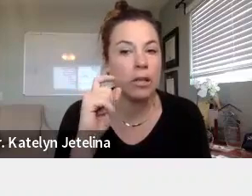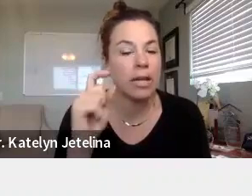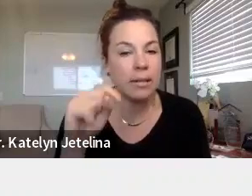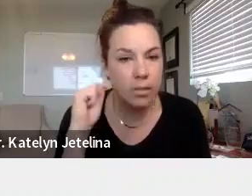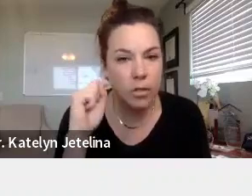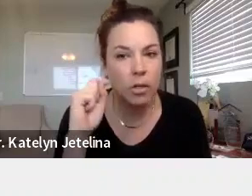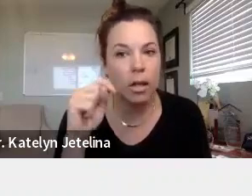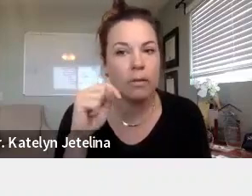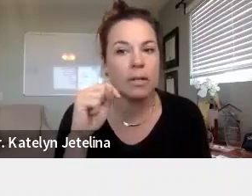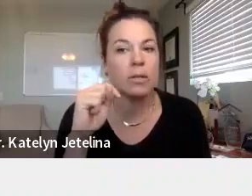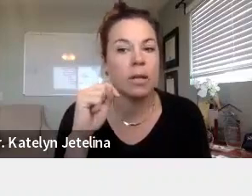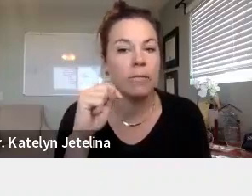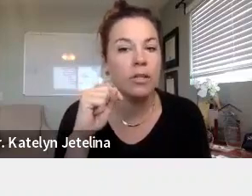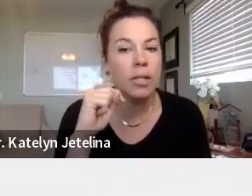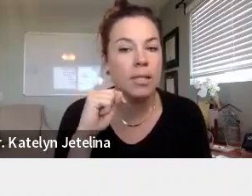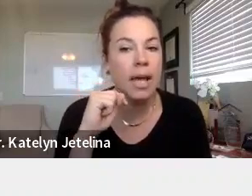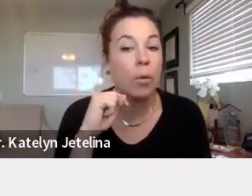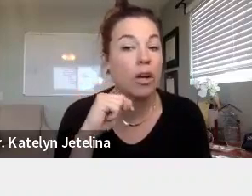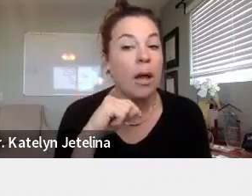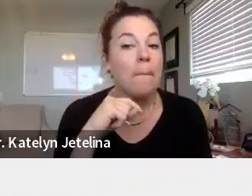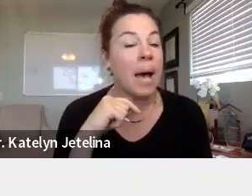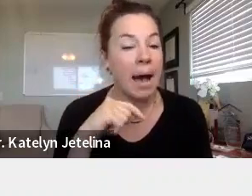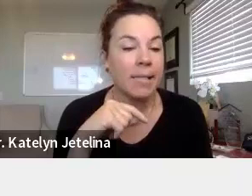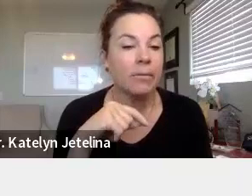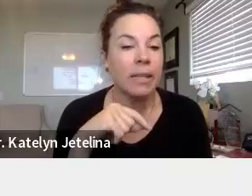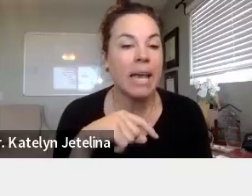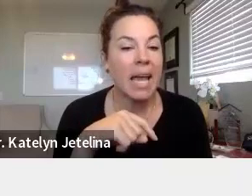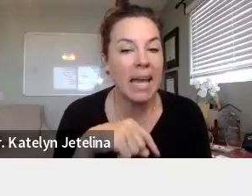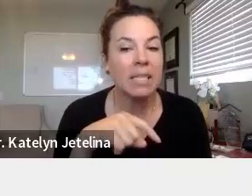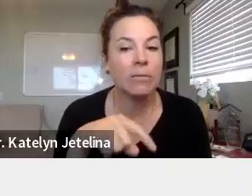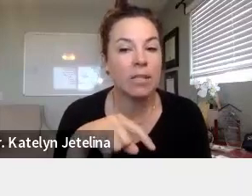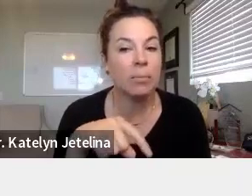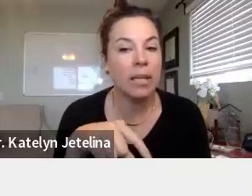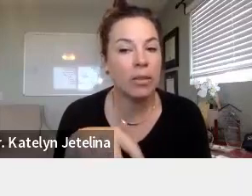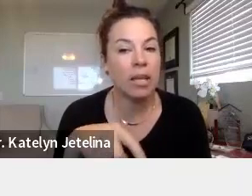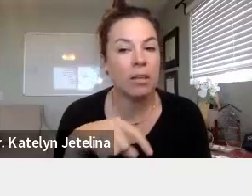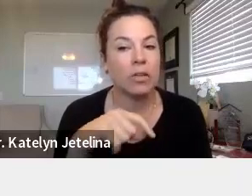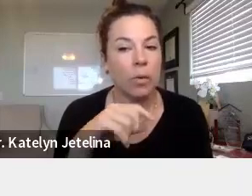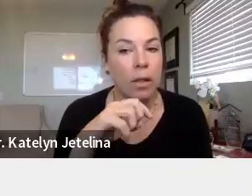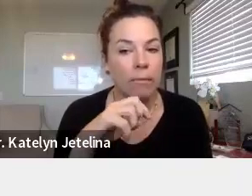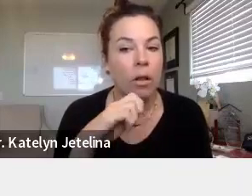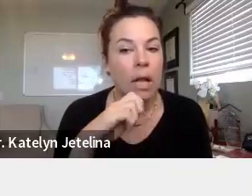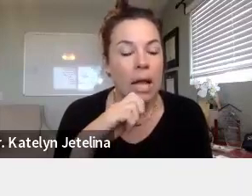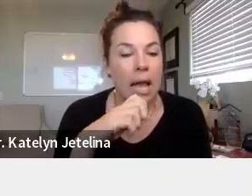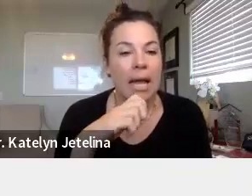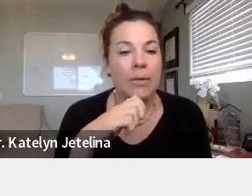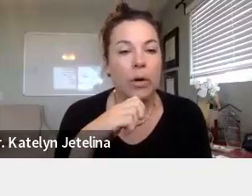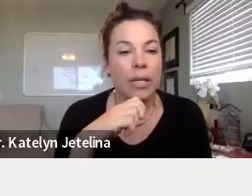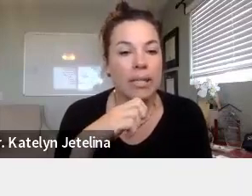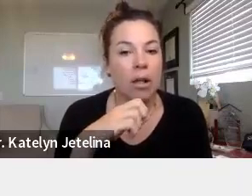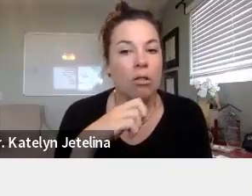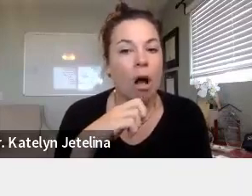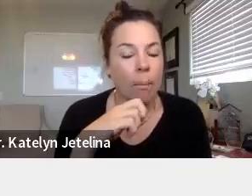background. They're institutional level interventions that work passively and invisibly on the individual level.